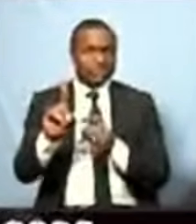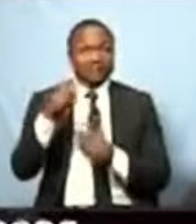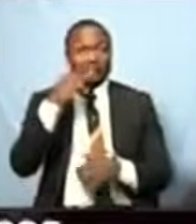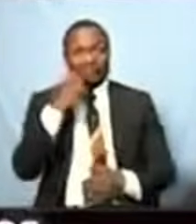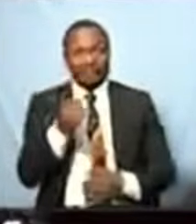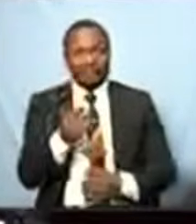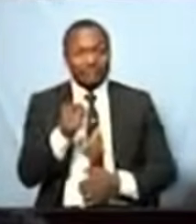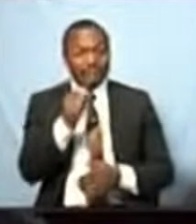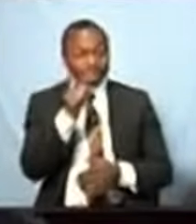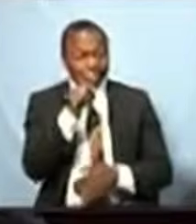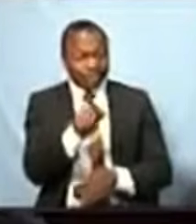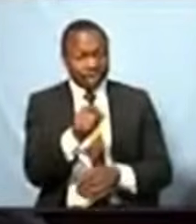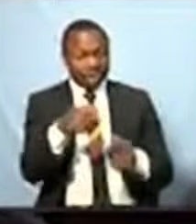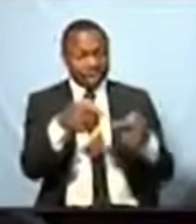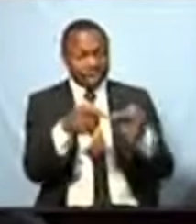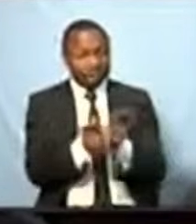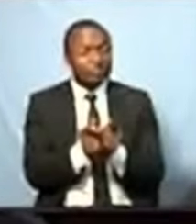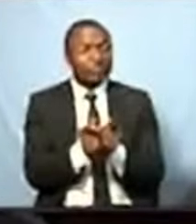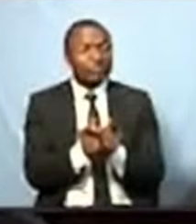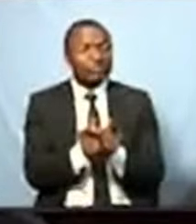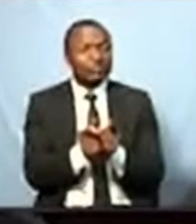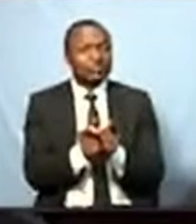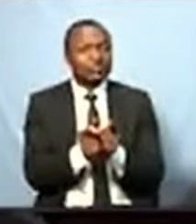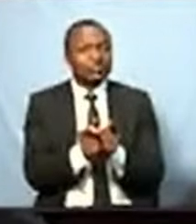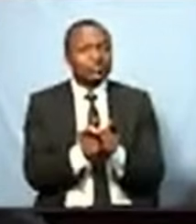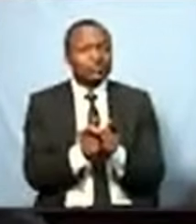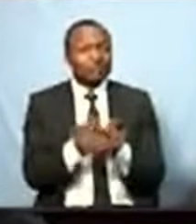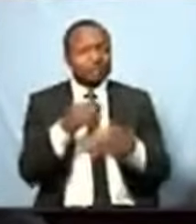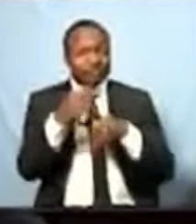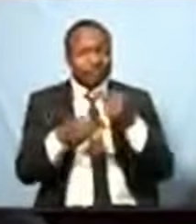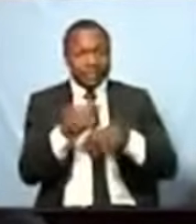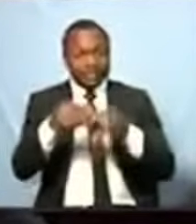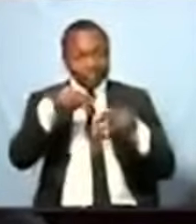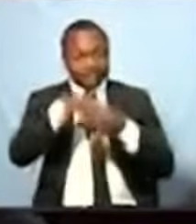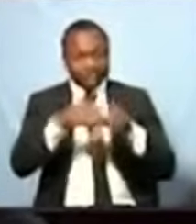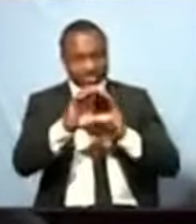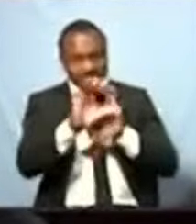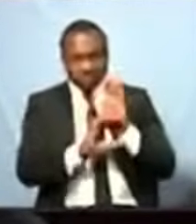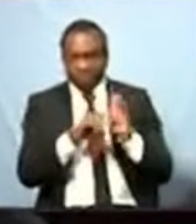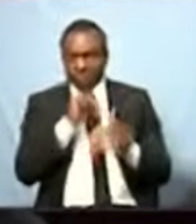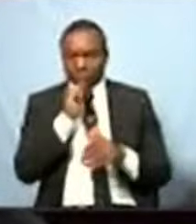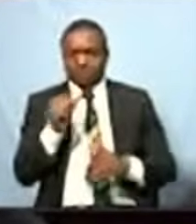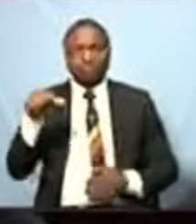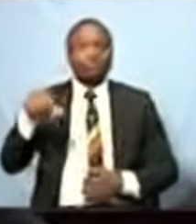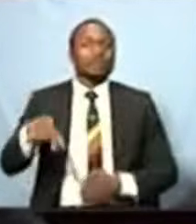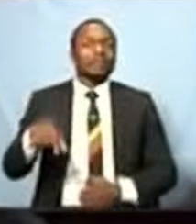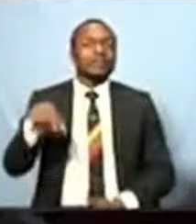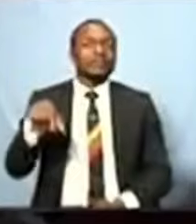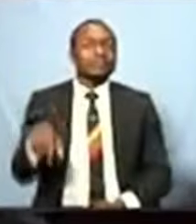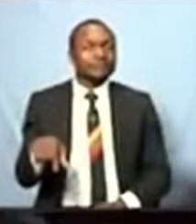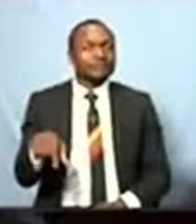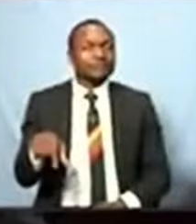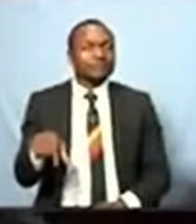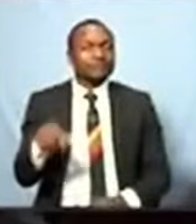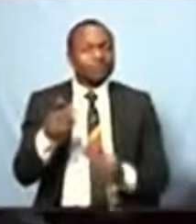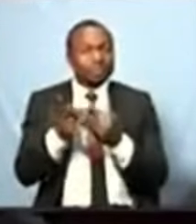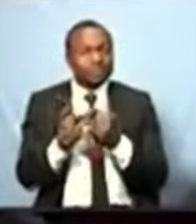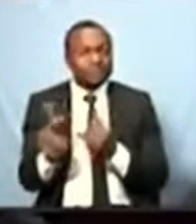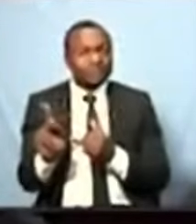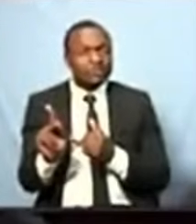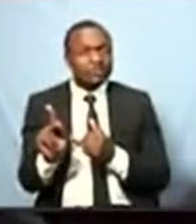says that this particular group, which has a definition in the Constitution, does not qualify to be part